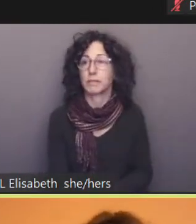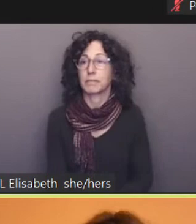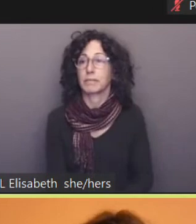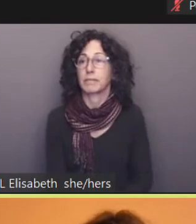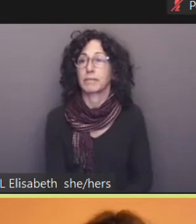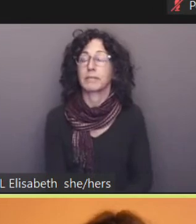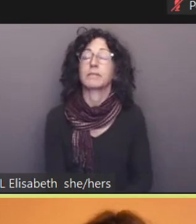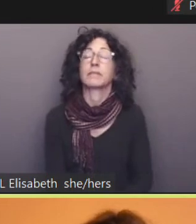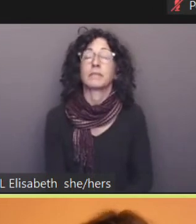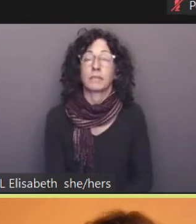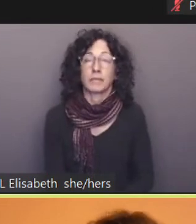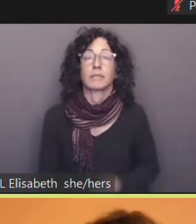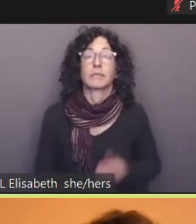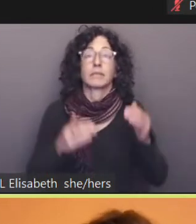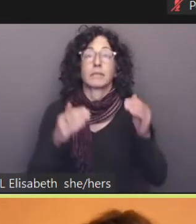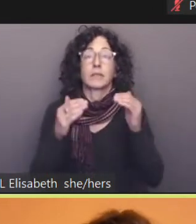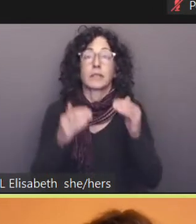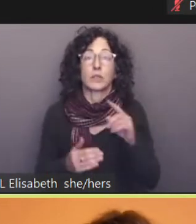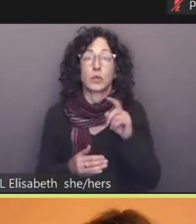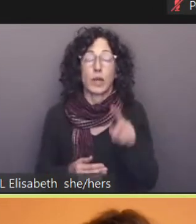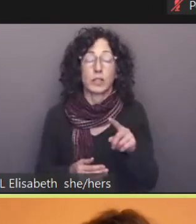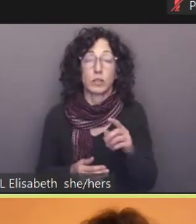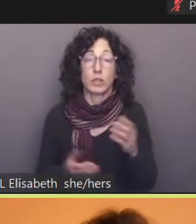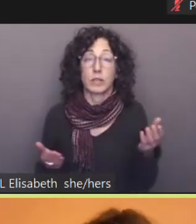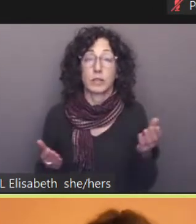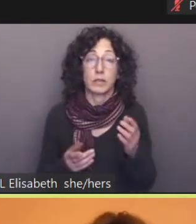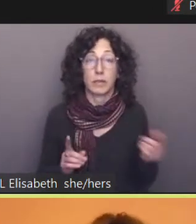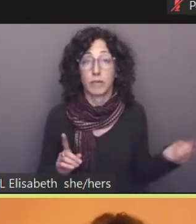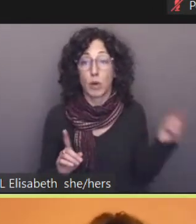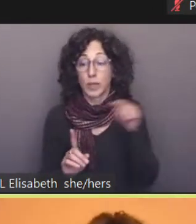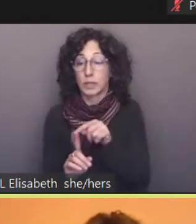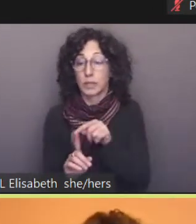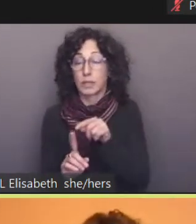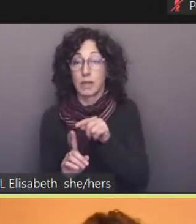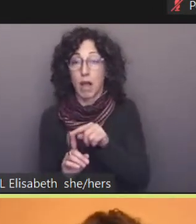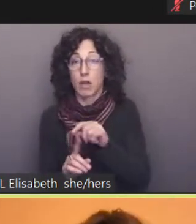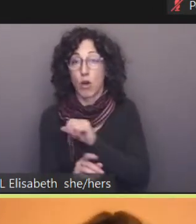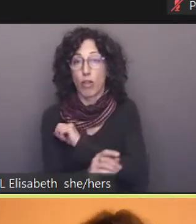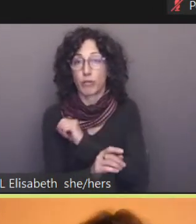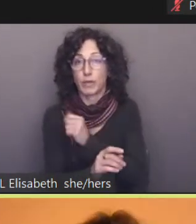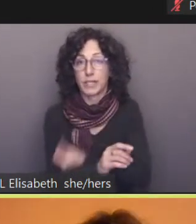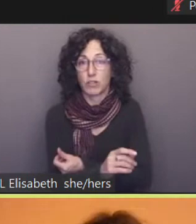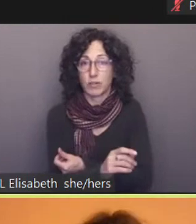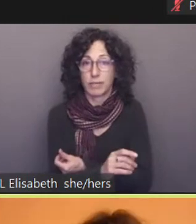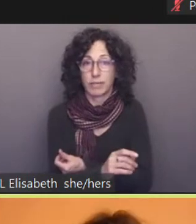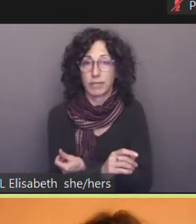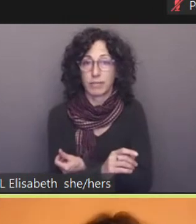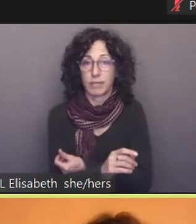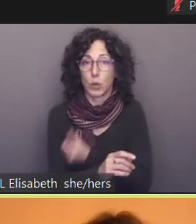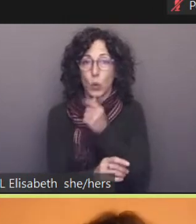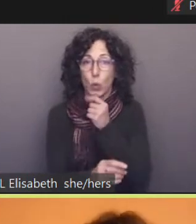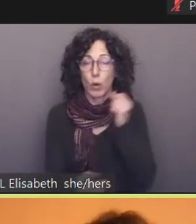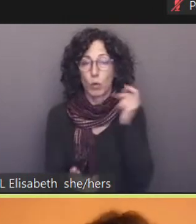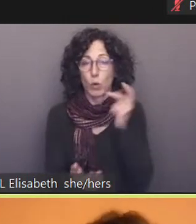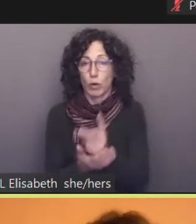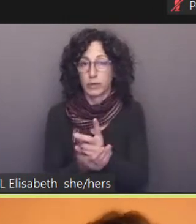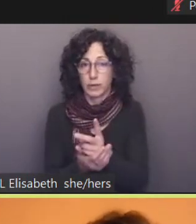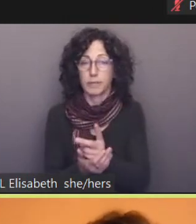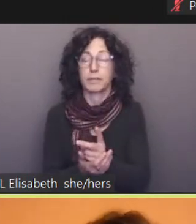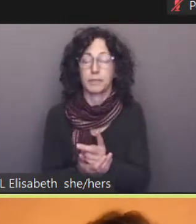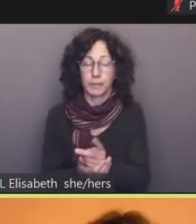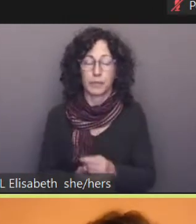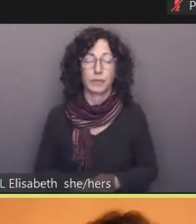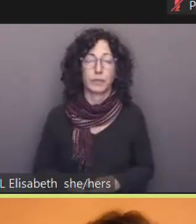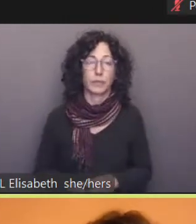This next question goes back to the issue of authorization. Excuse me. The question